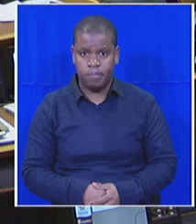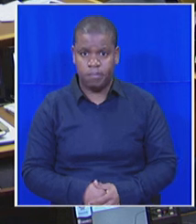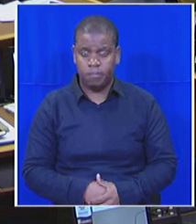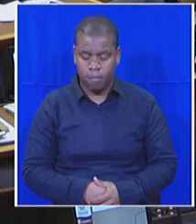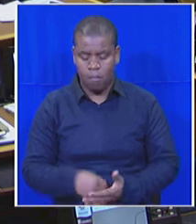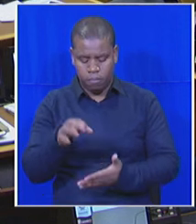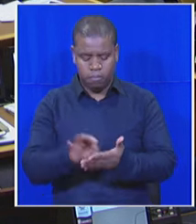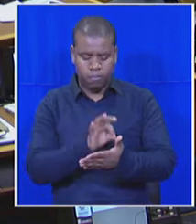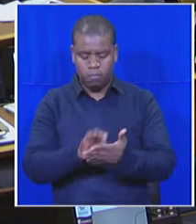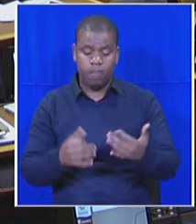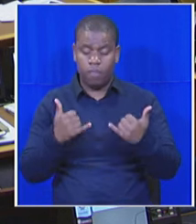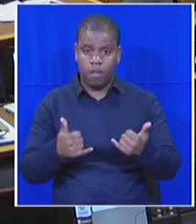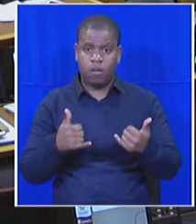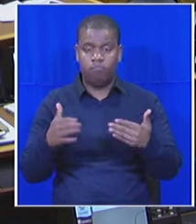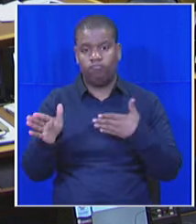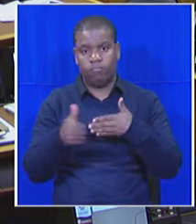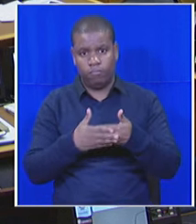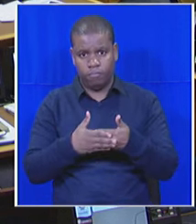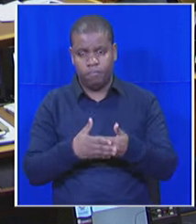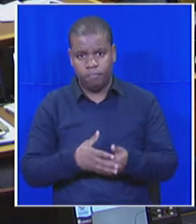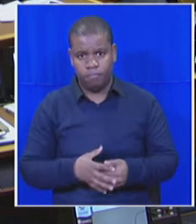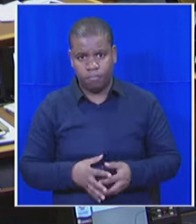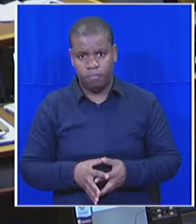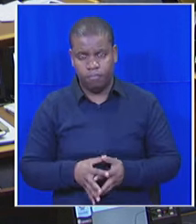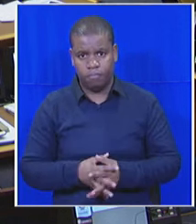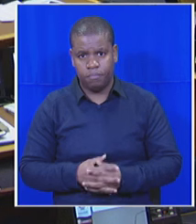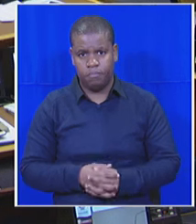The voting is now closed.